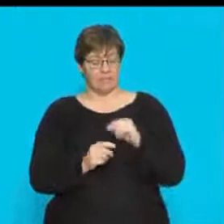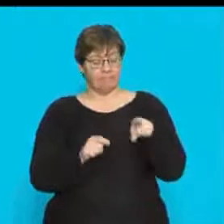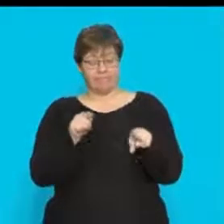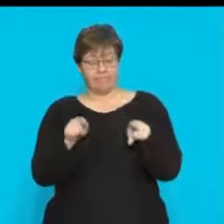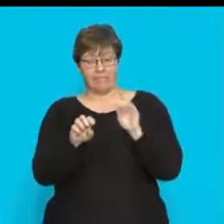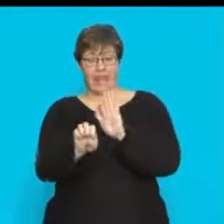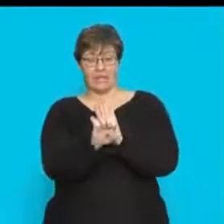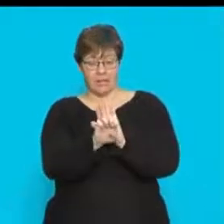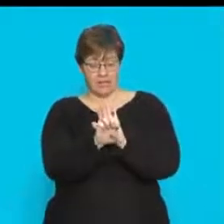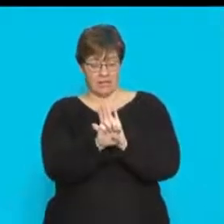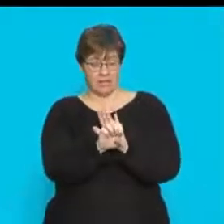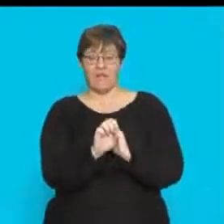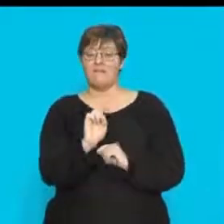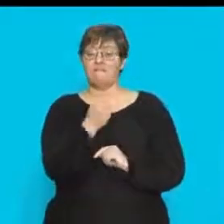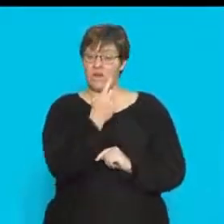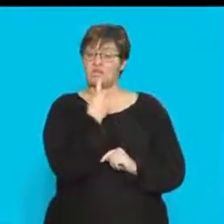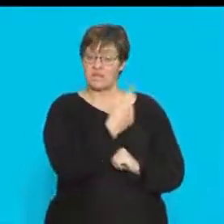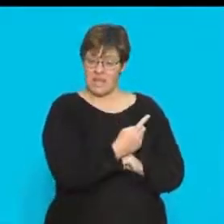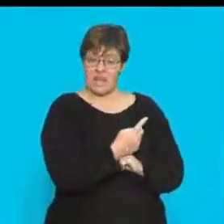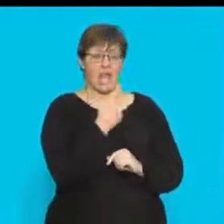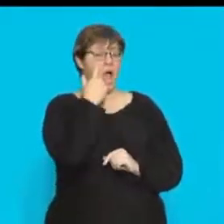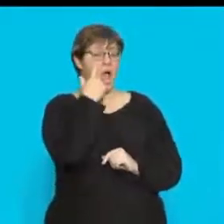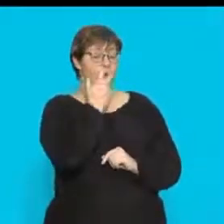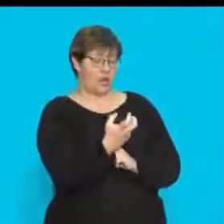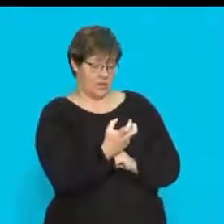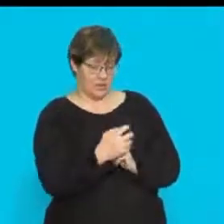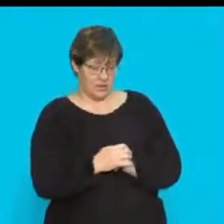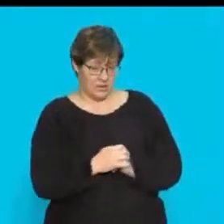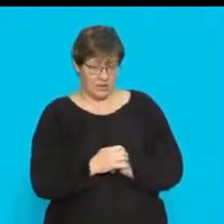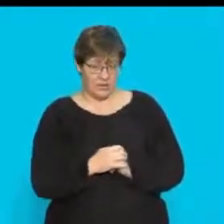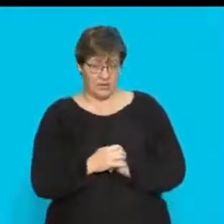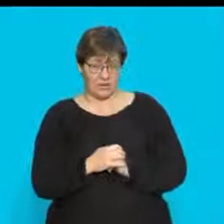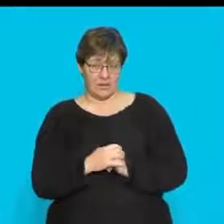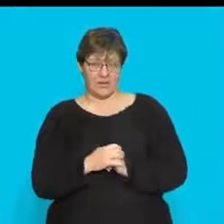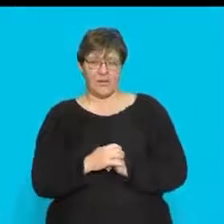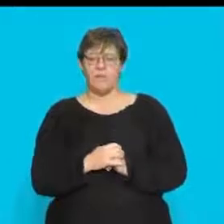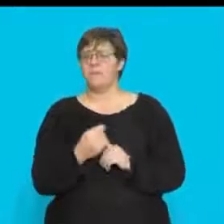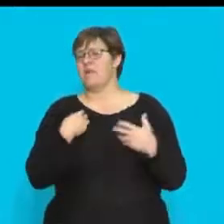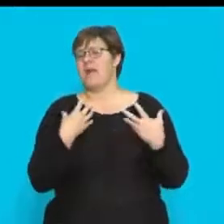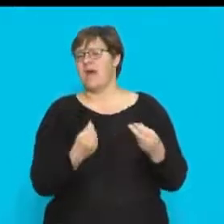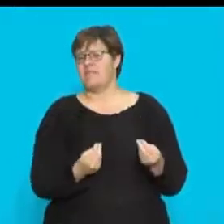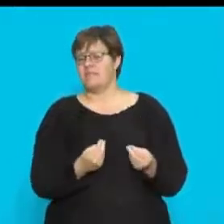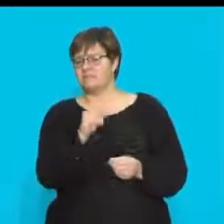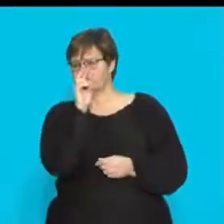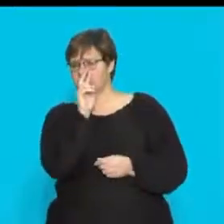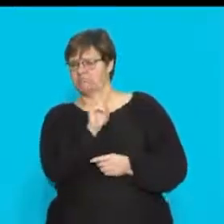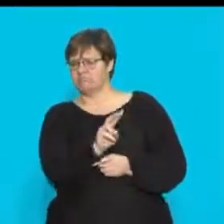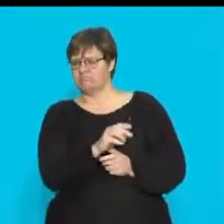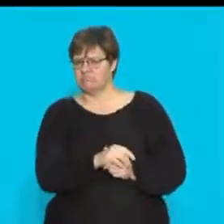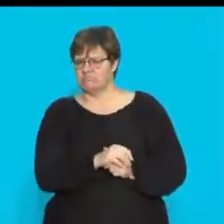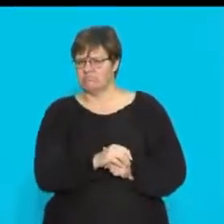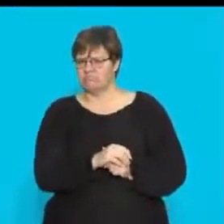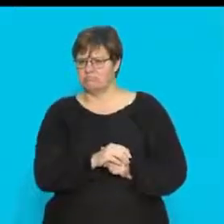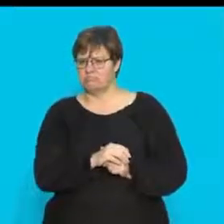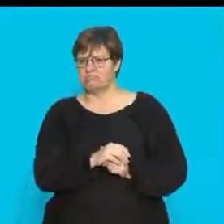two examples over here, I've given you the first one. I've said it's an onion, right, but if I have a look at